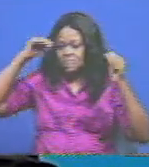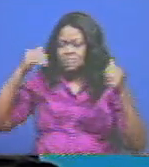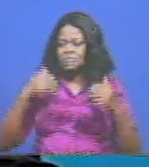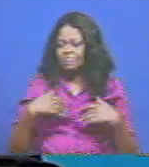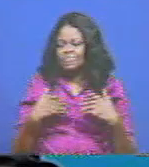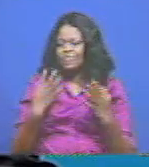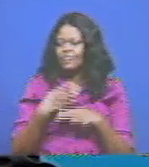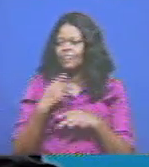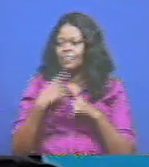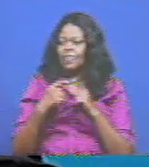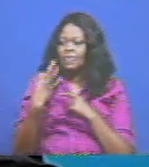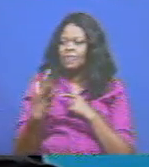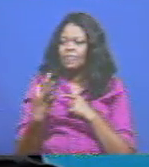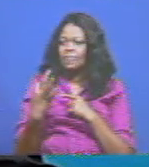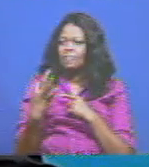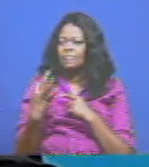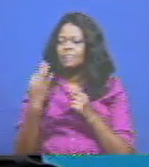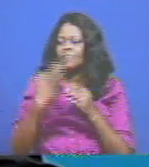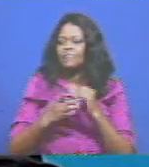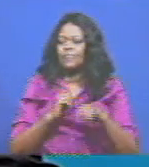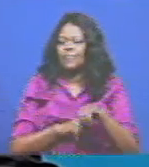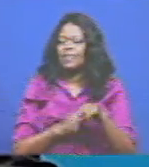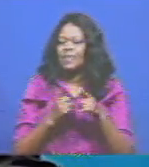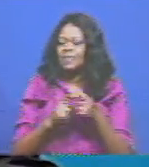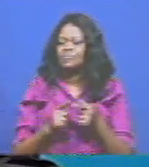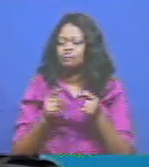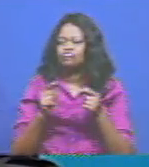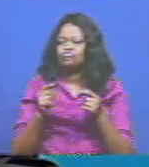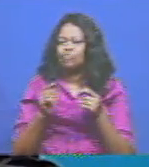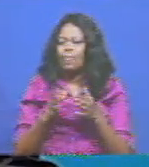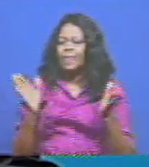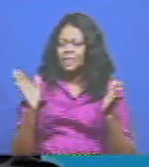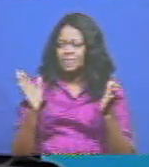slightly over 3 years to his end of term, and he has publicly